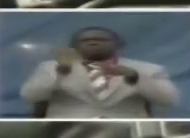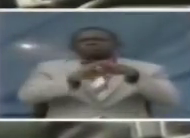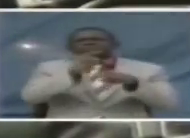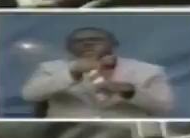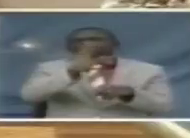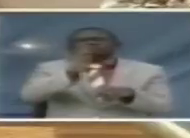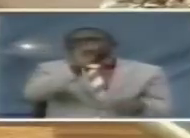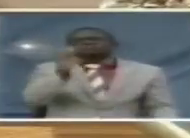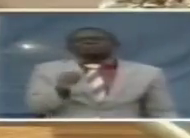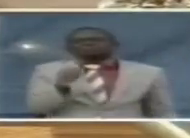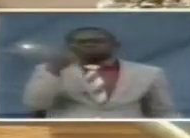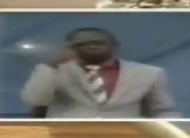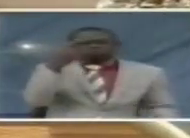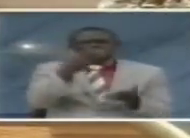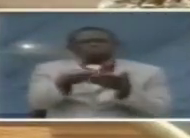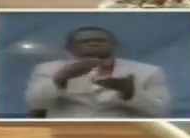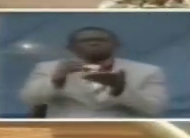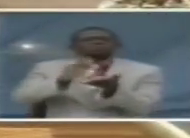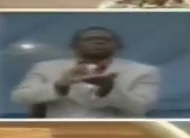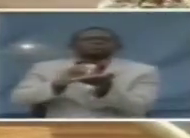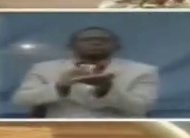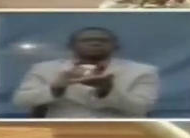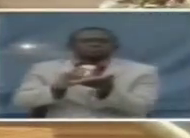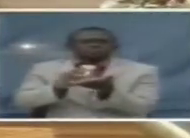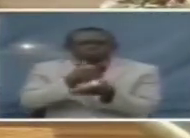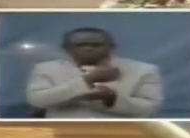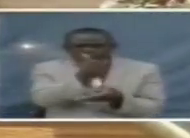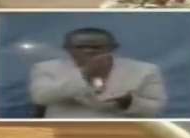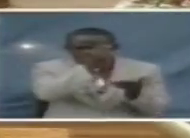56% increase over 2017.